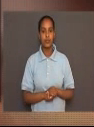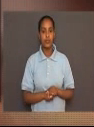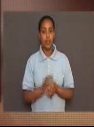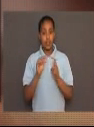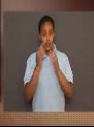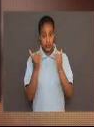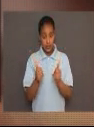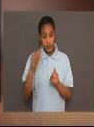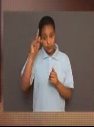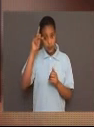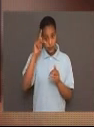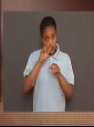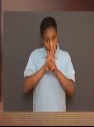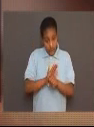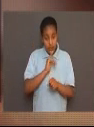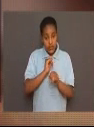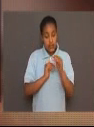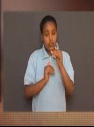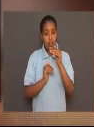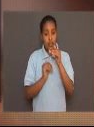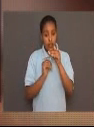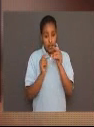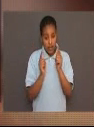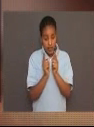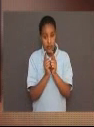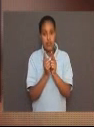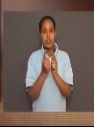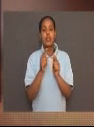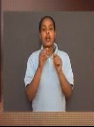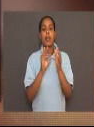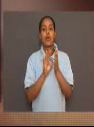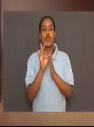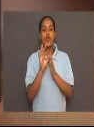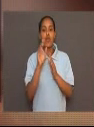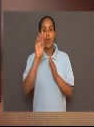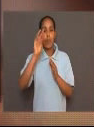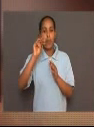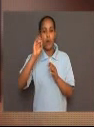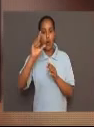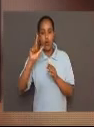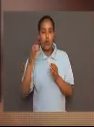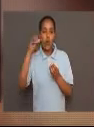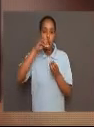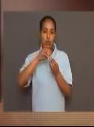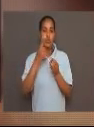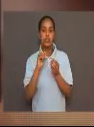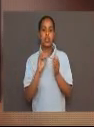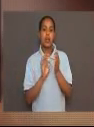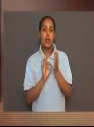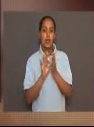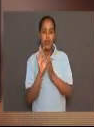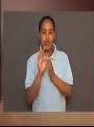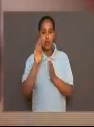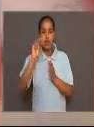Since pressure is related to the number of moles, it also depends on the number of